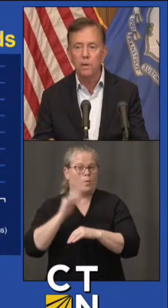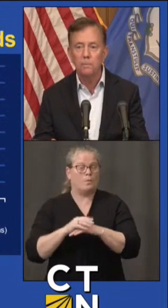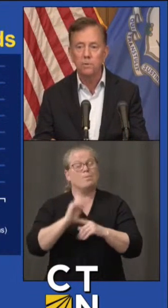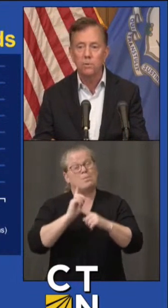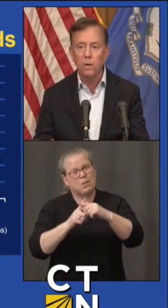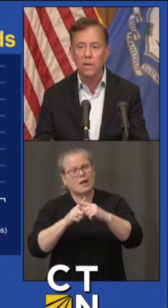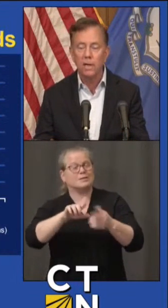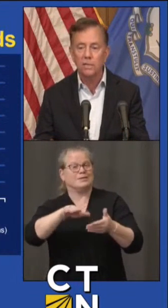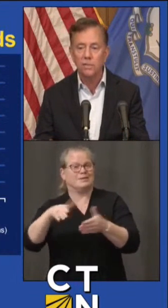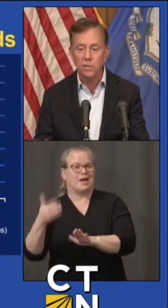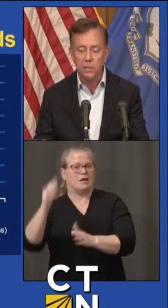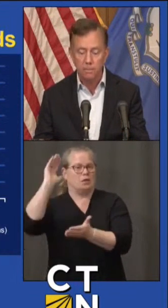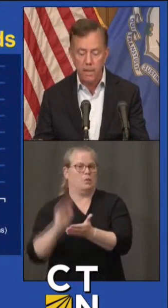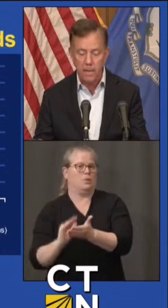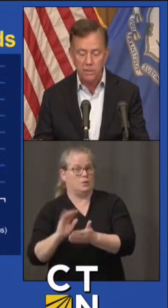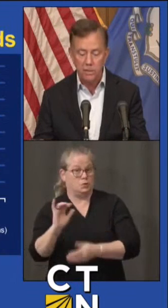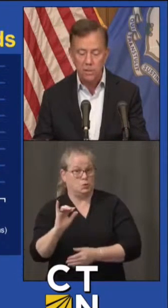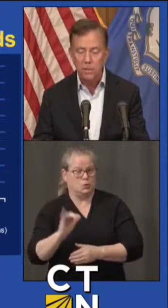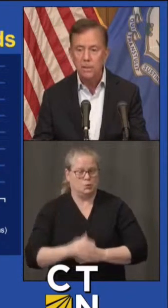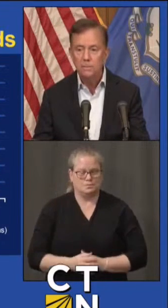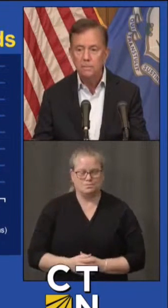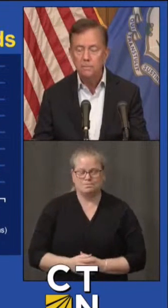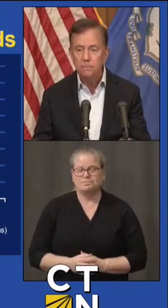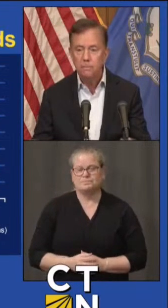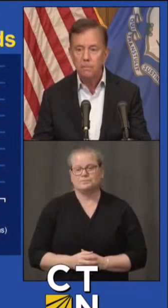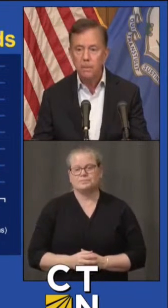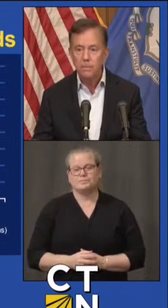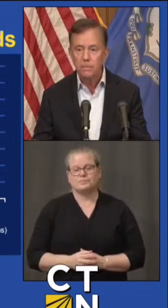open up to our guests, Max.